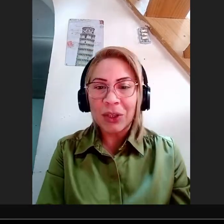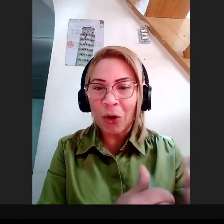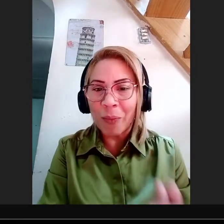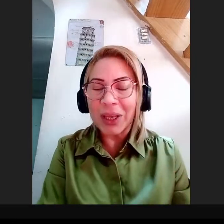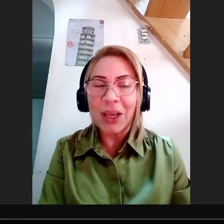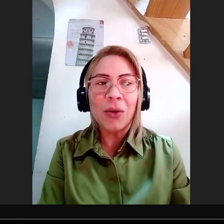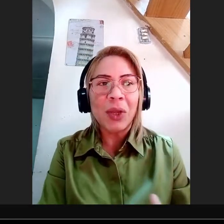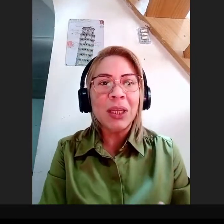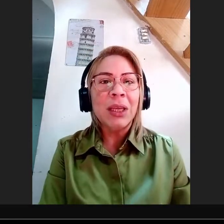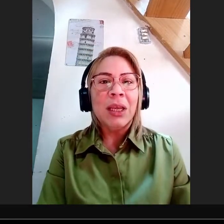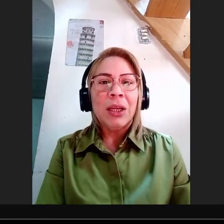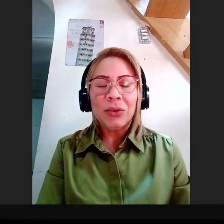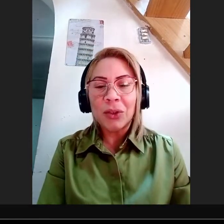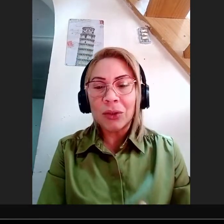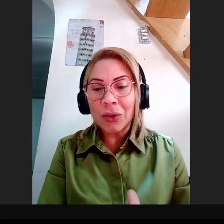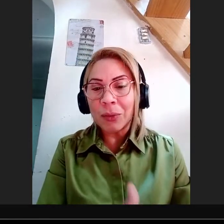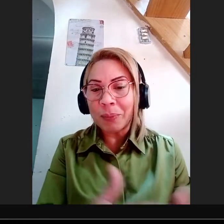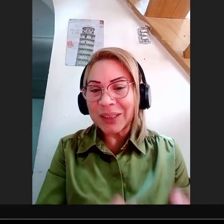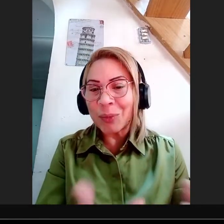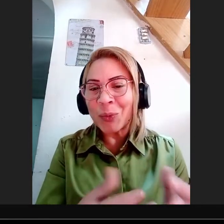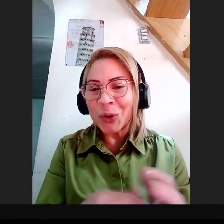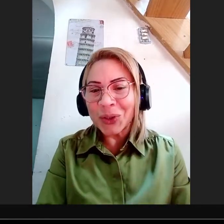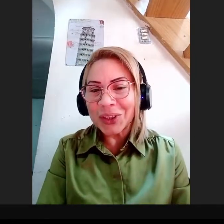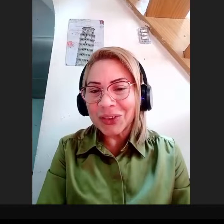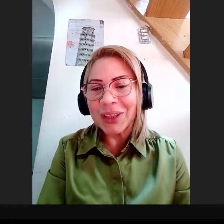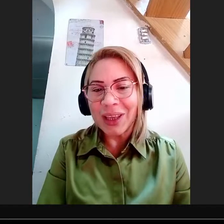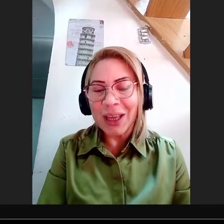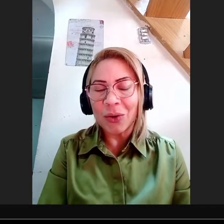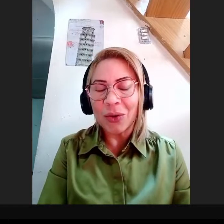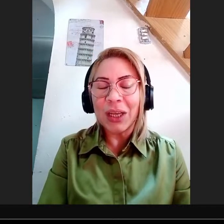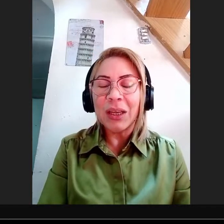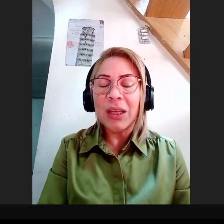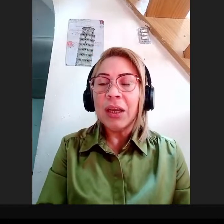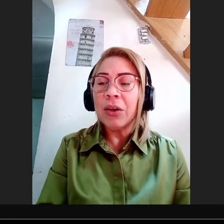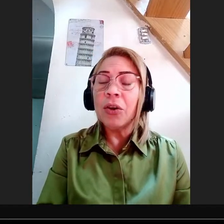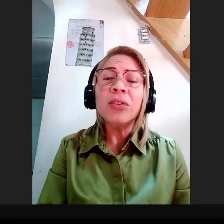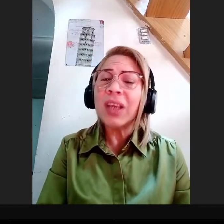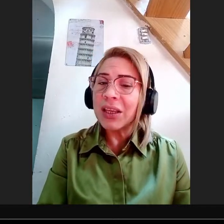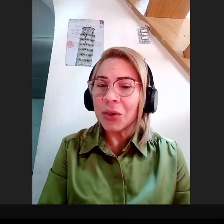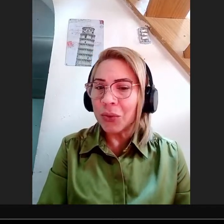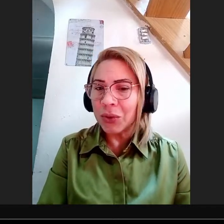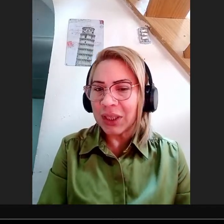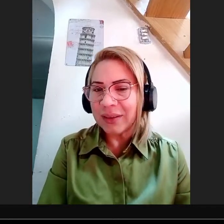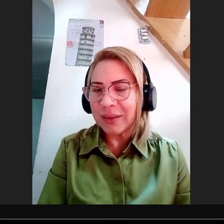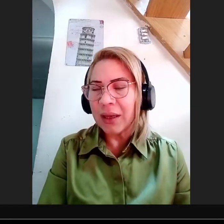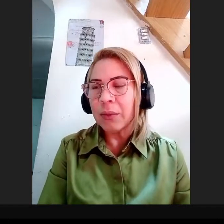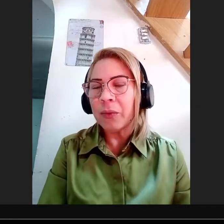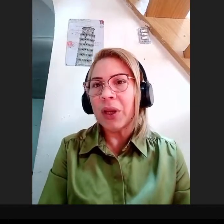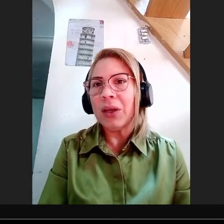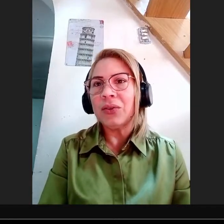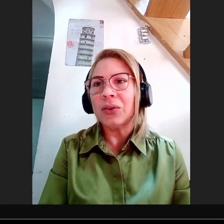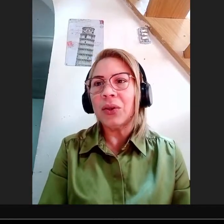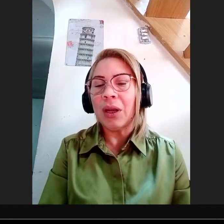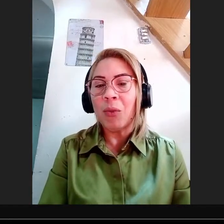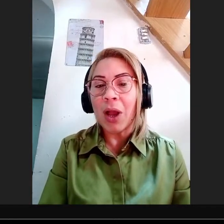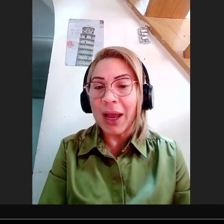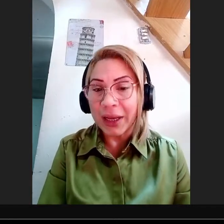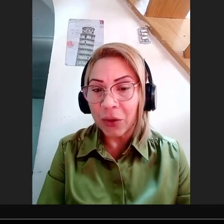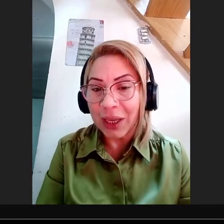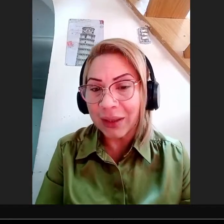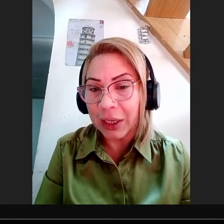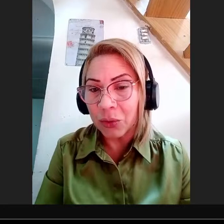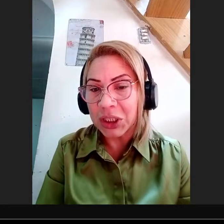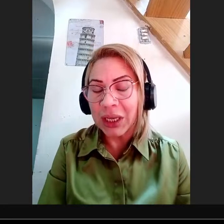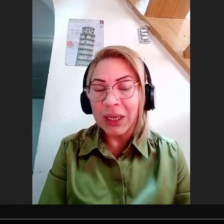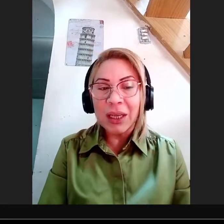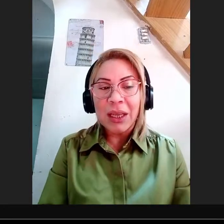human trafficking. All the indicators mentioned by Quinn were present there. Justice was